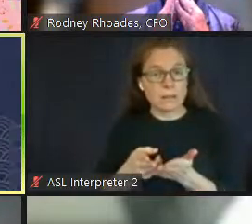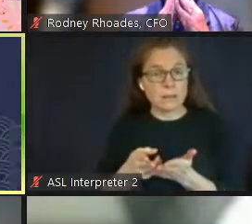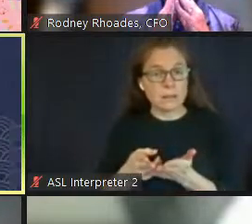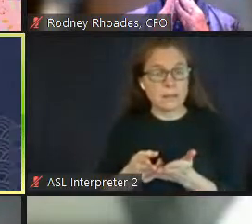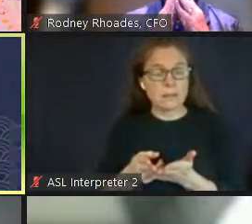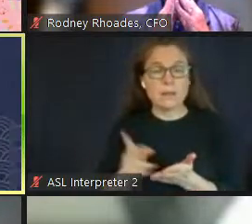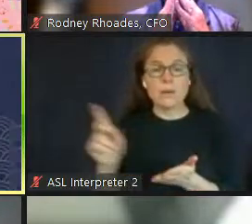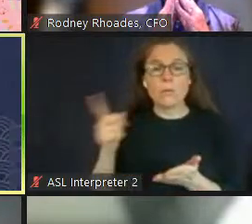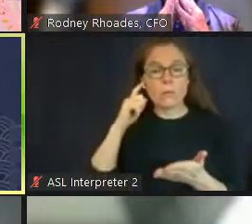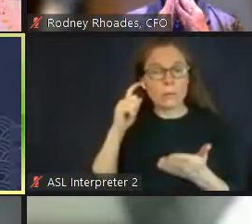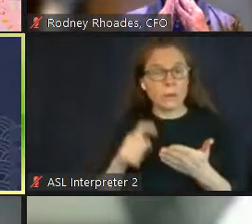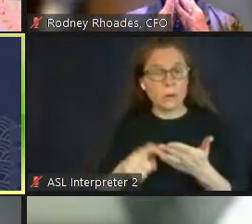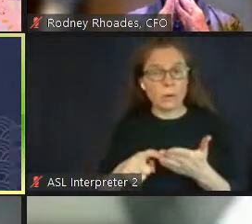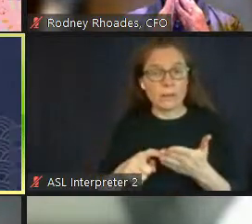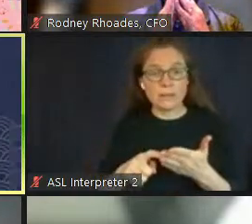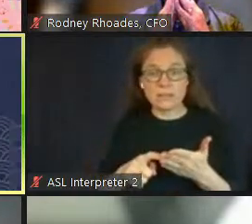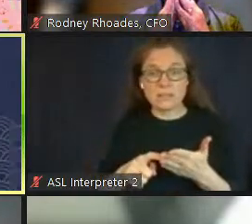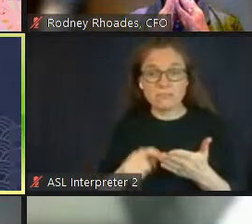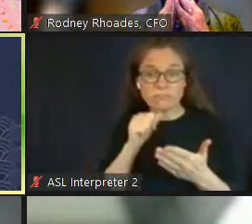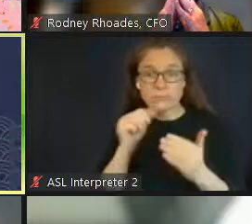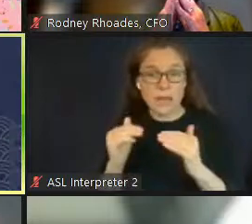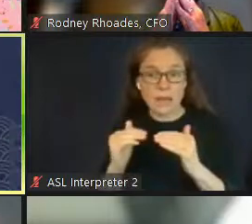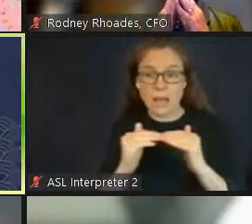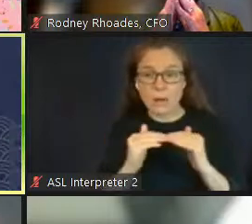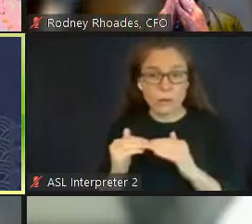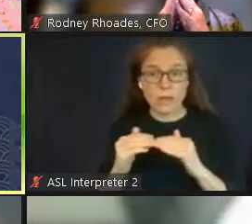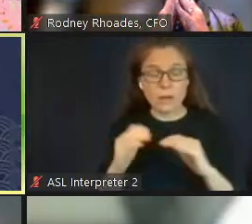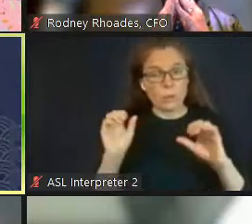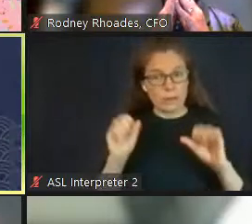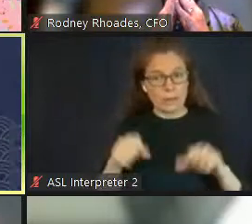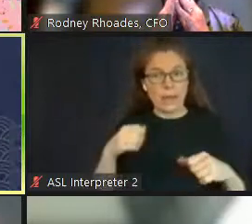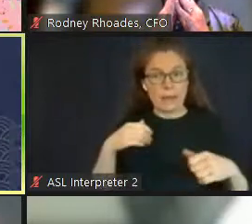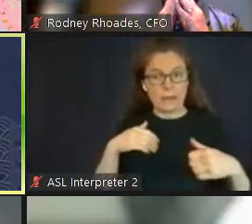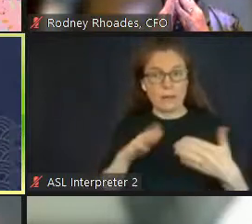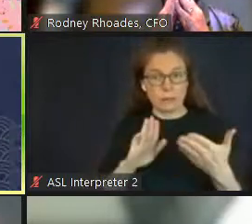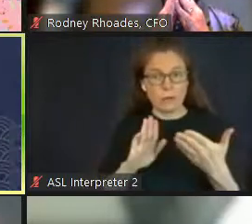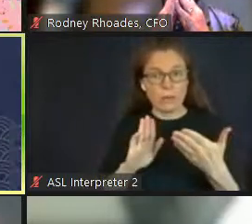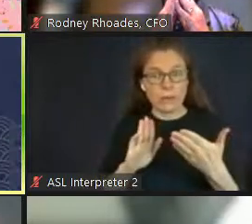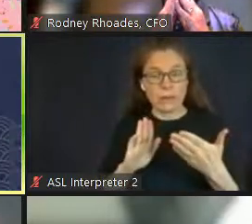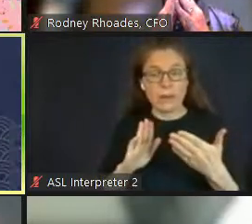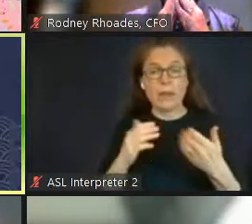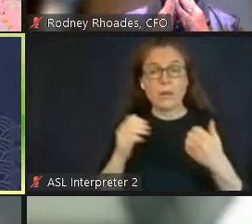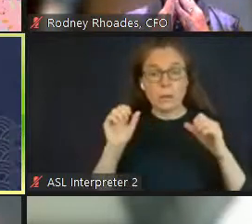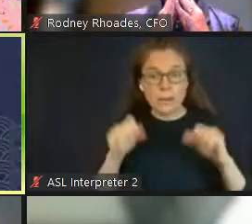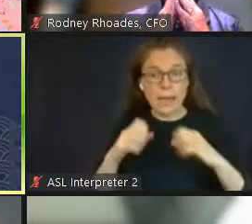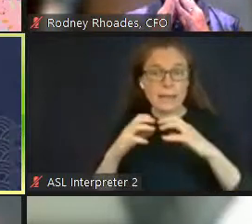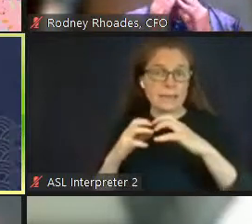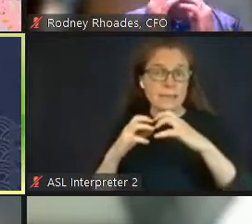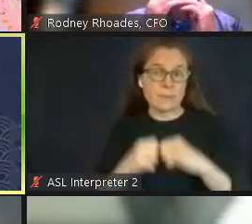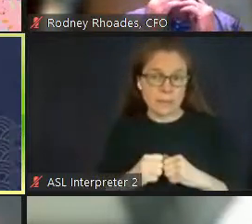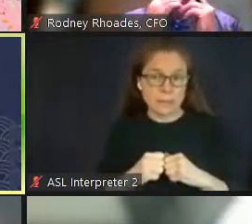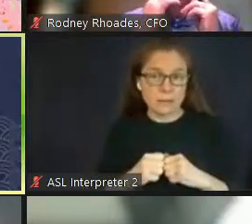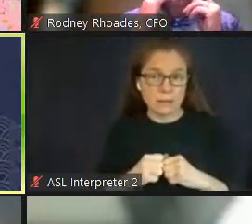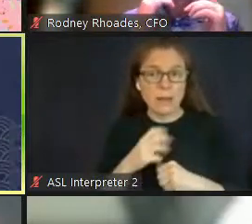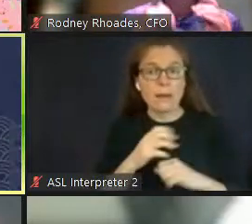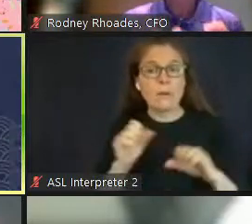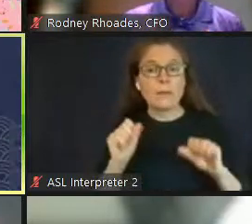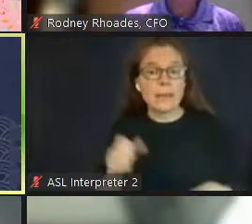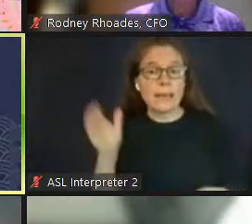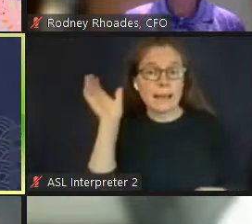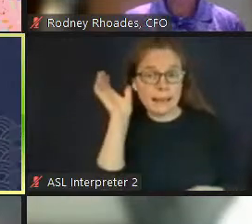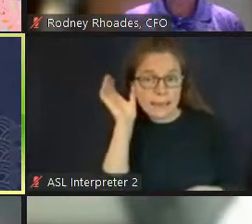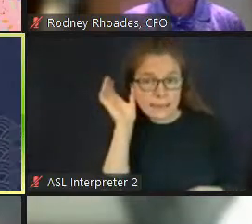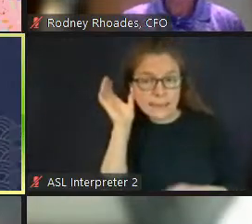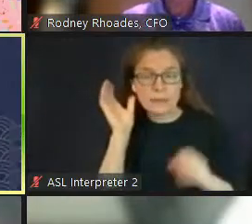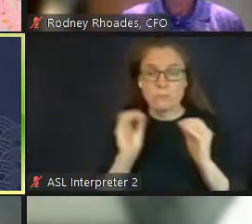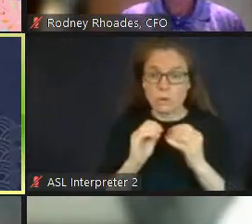inequity exists so that we can confront that and uproot that, and to listen deeply to